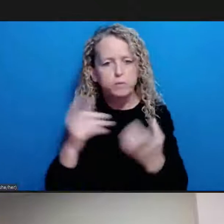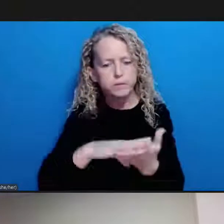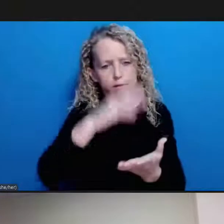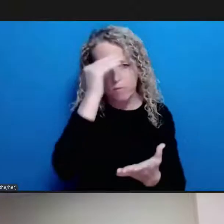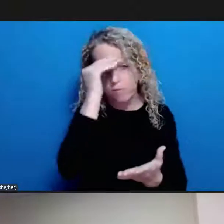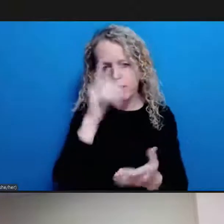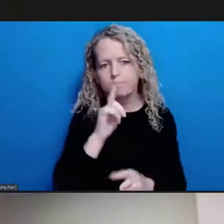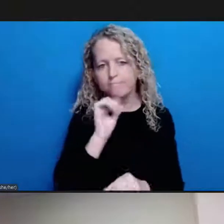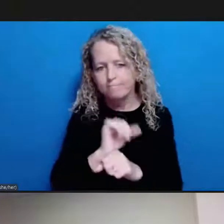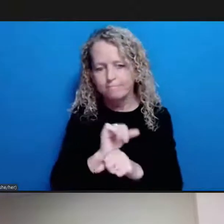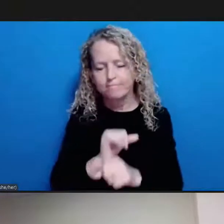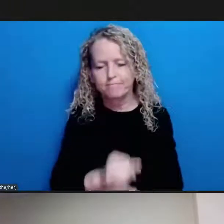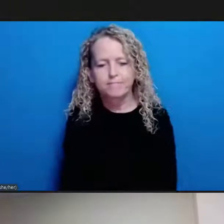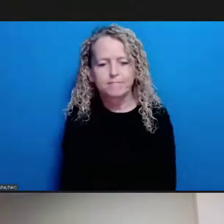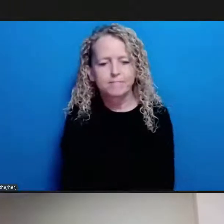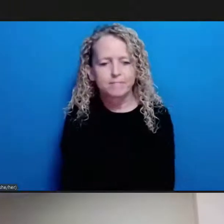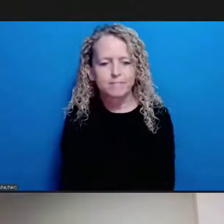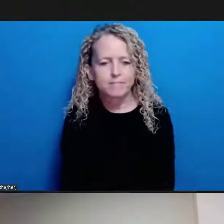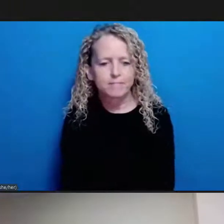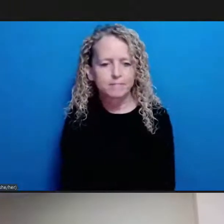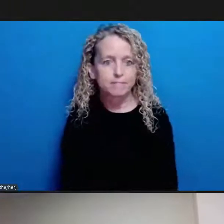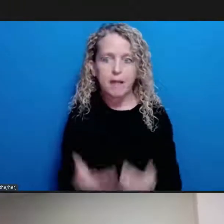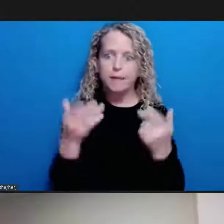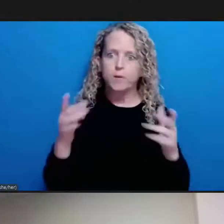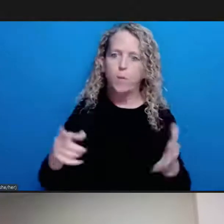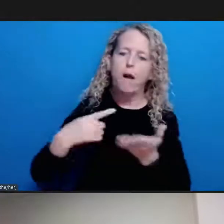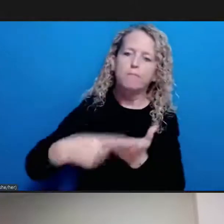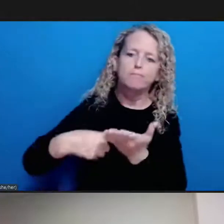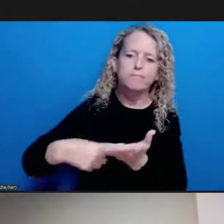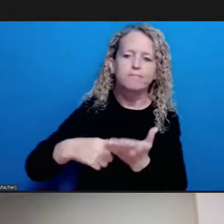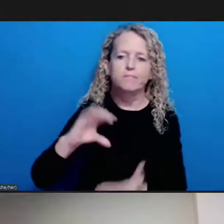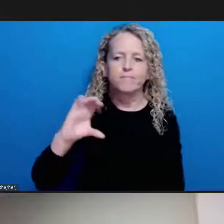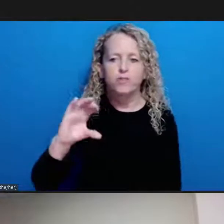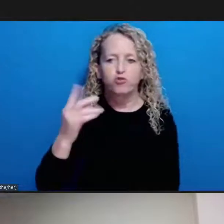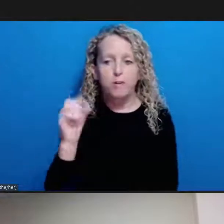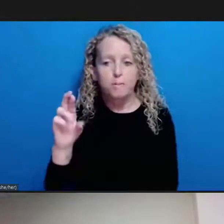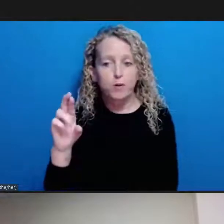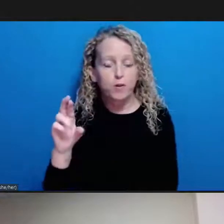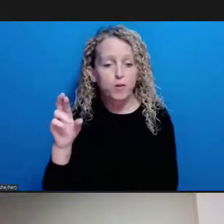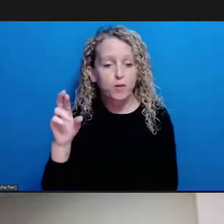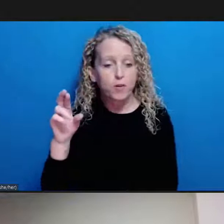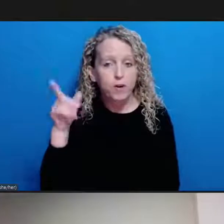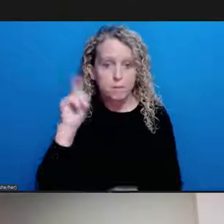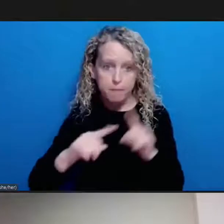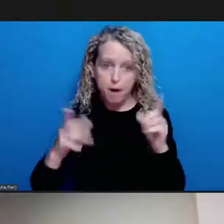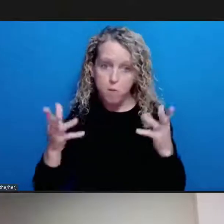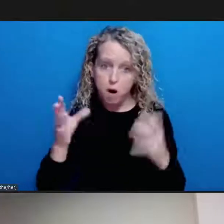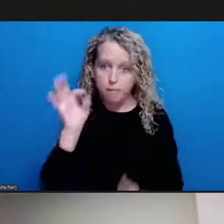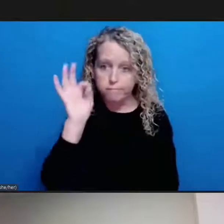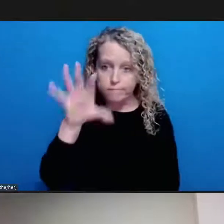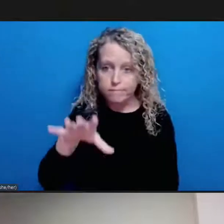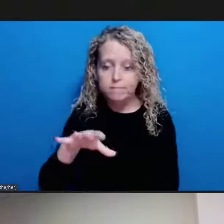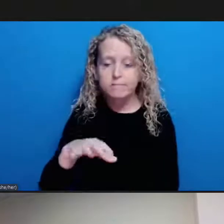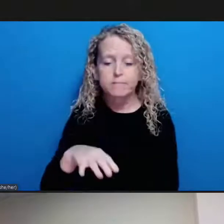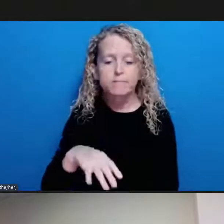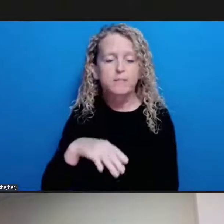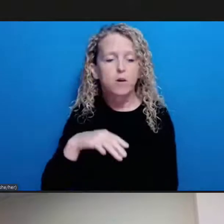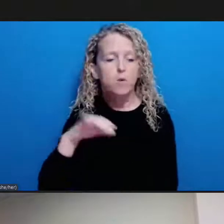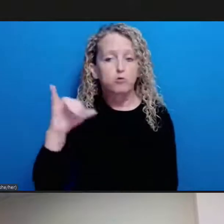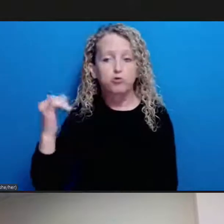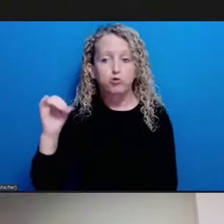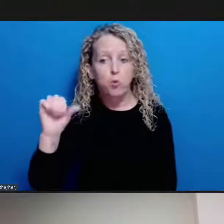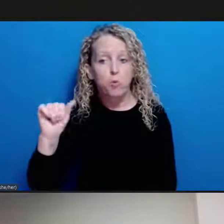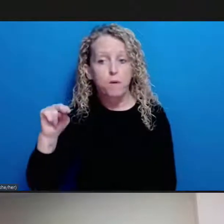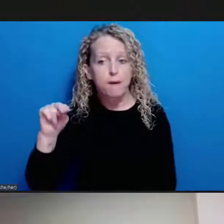always learning. And I don't want this to be about the chamber, but I just feel I have to say this. And I did mention Joanne. Joanne's on our